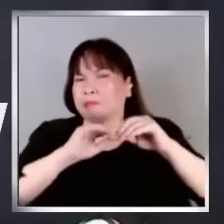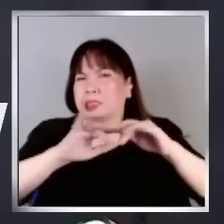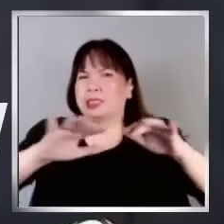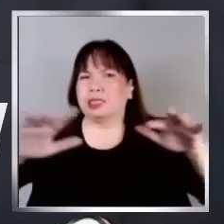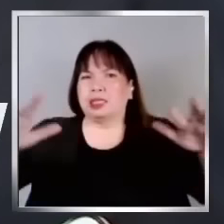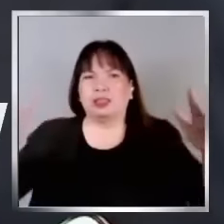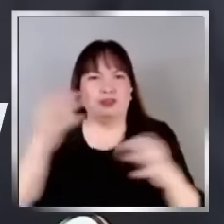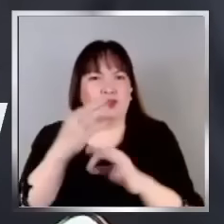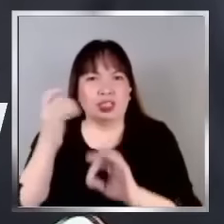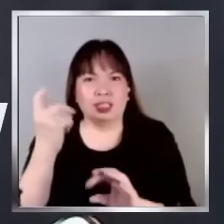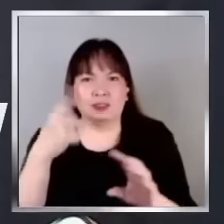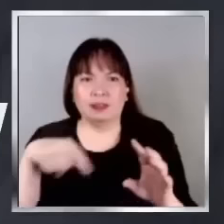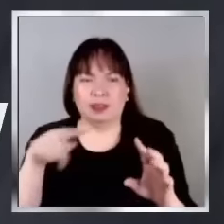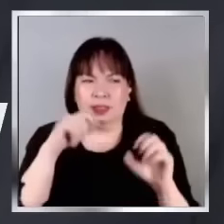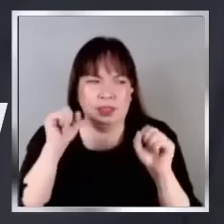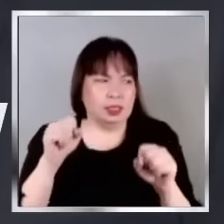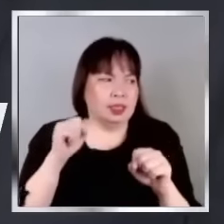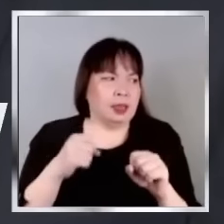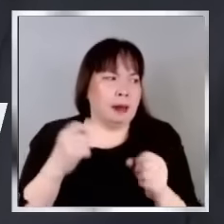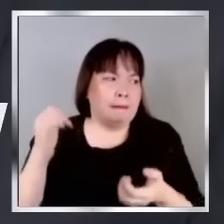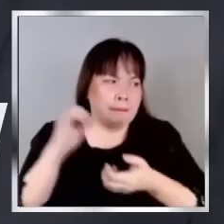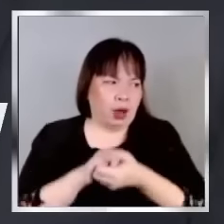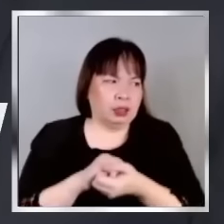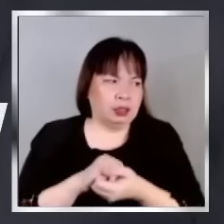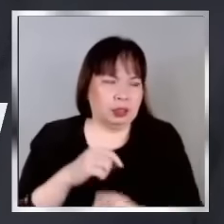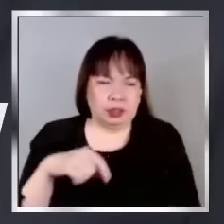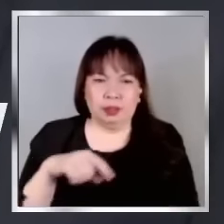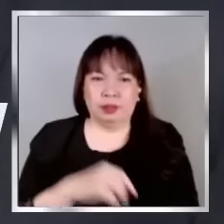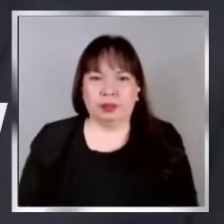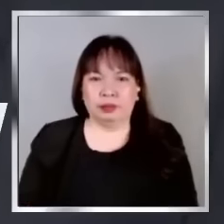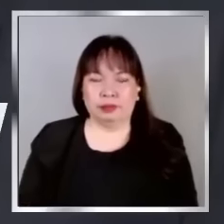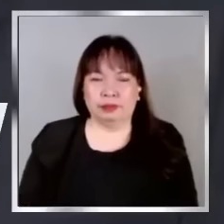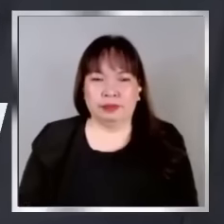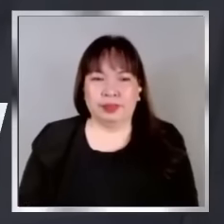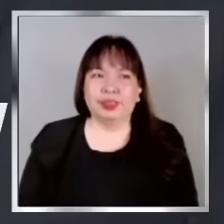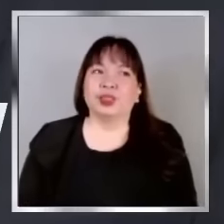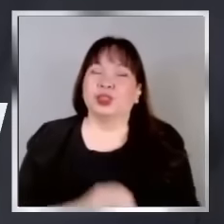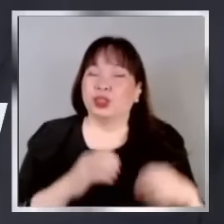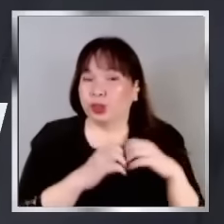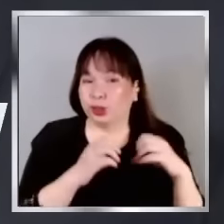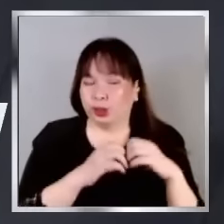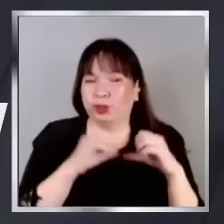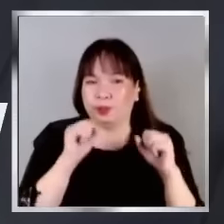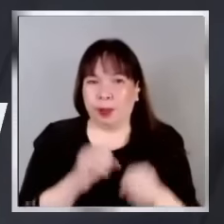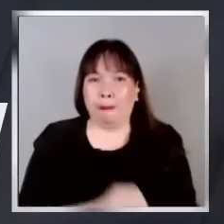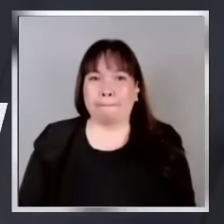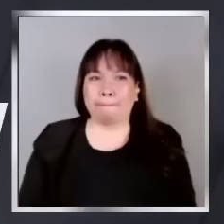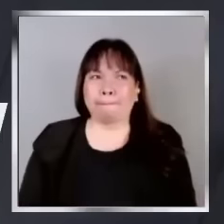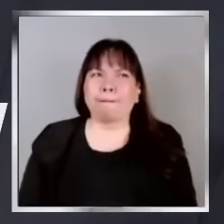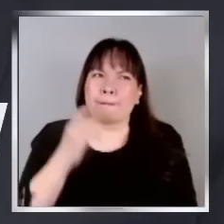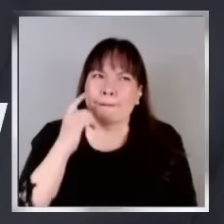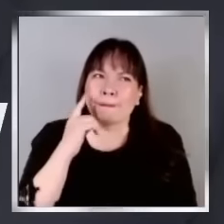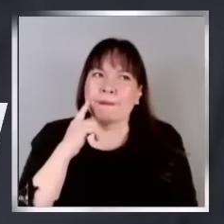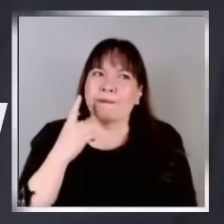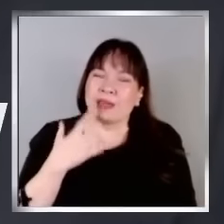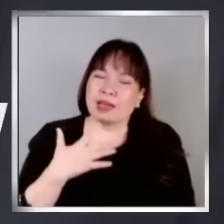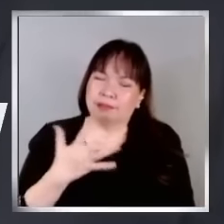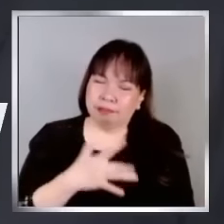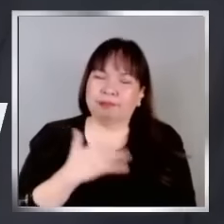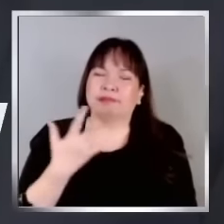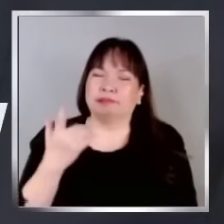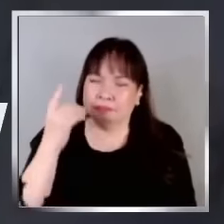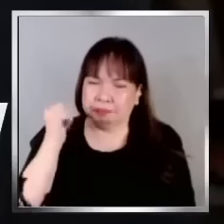a perfect partner for us. GMA is one, syempre, top of mind. So that's what prompted us really to go